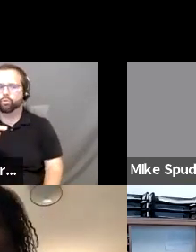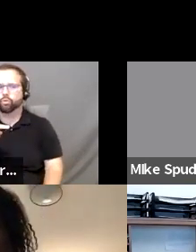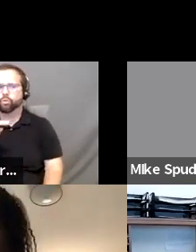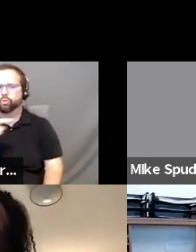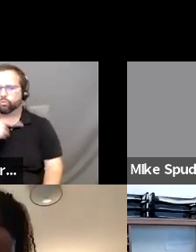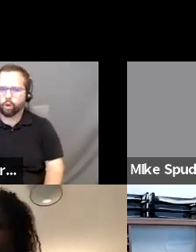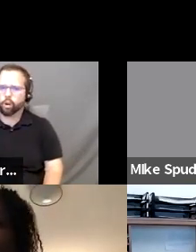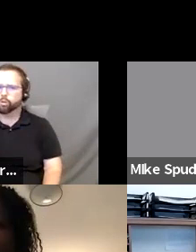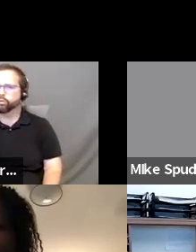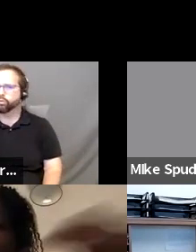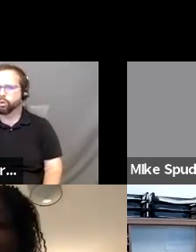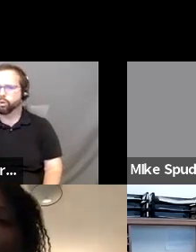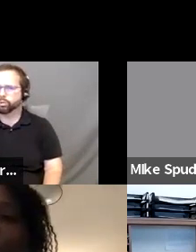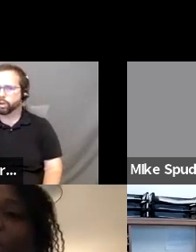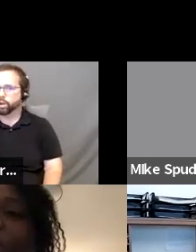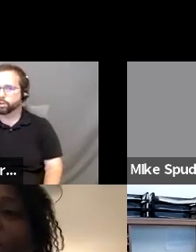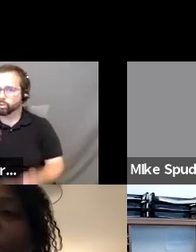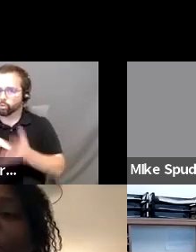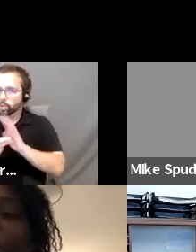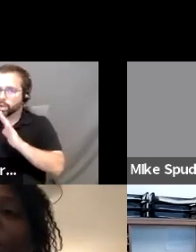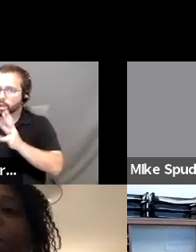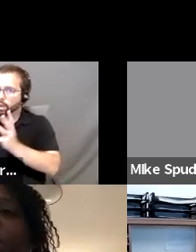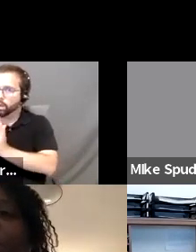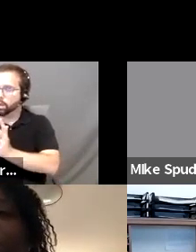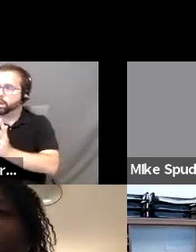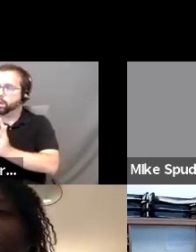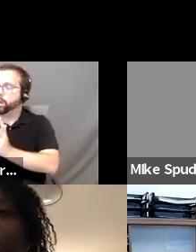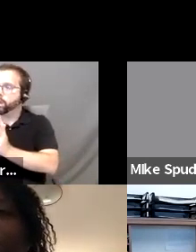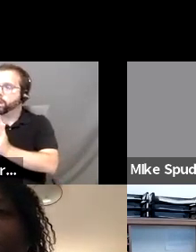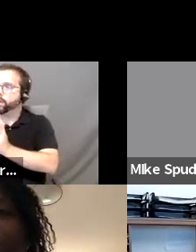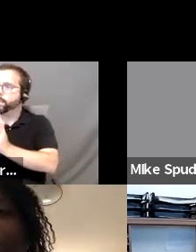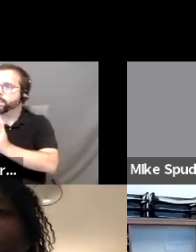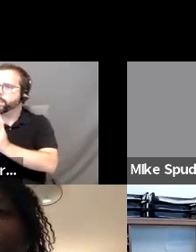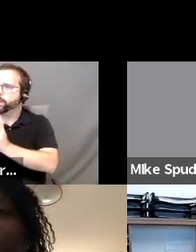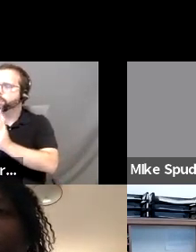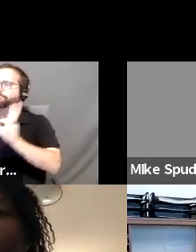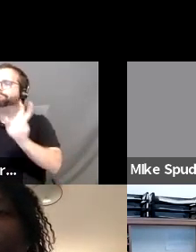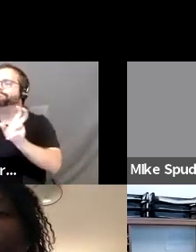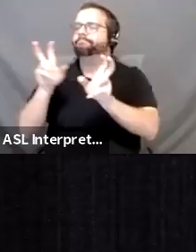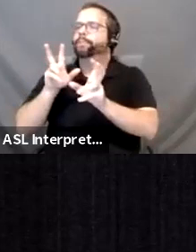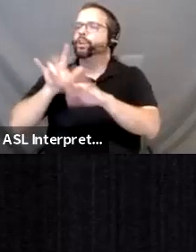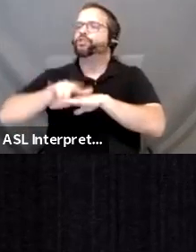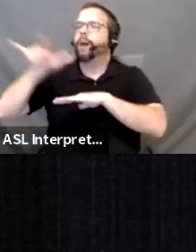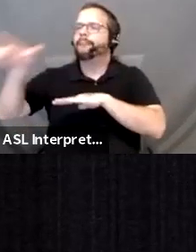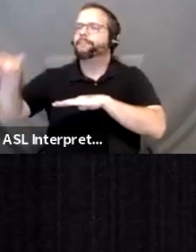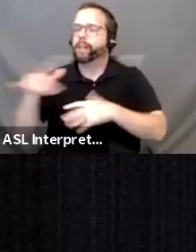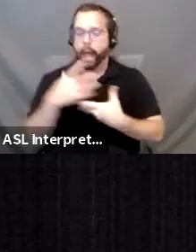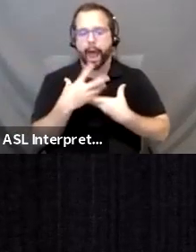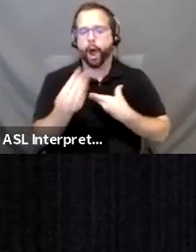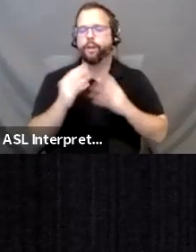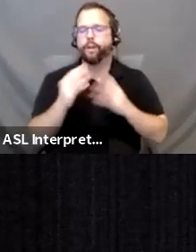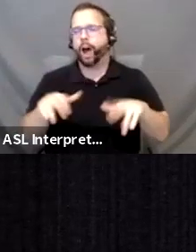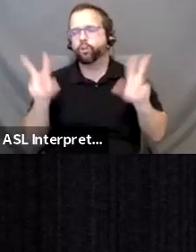was kind of a neat way to get out of your house, you know, mentally for a little space like that. So I know that was something I think they really